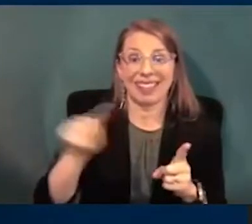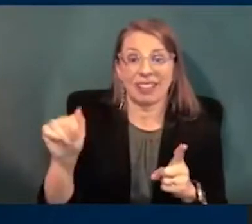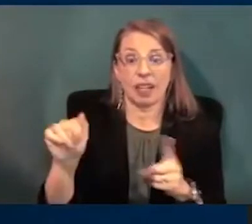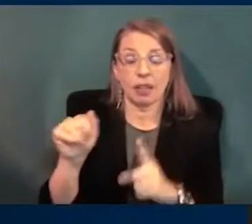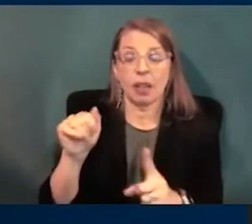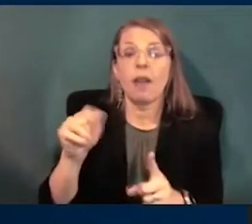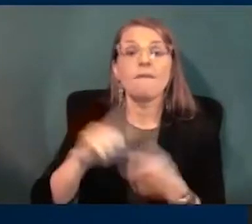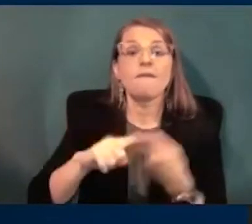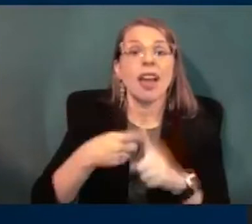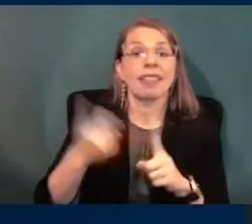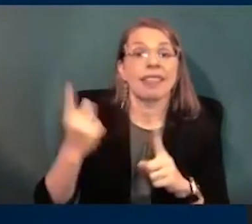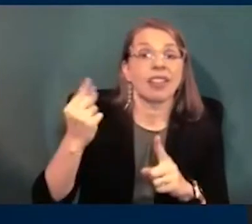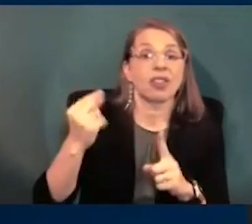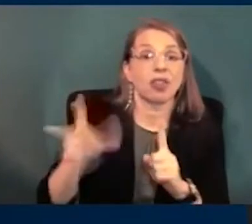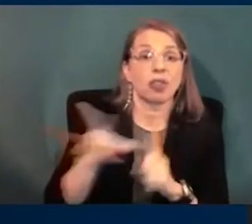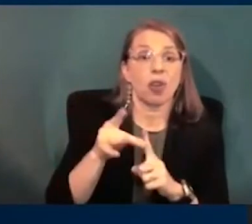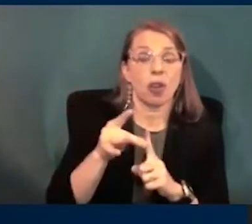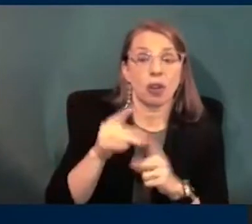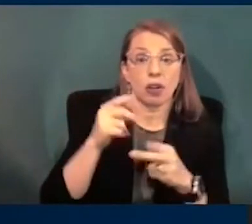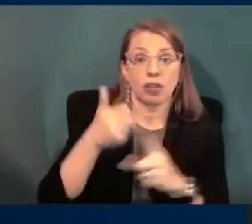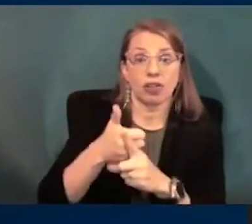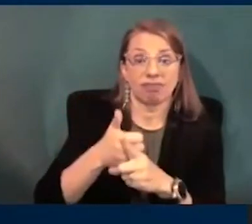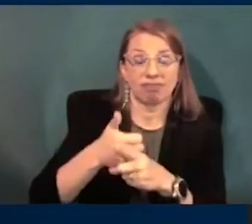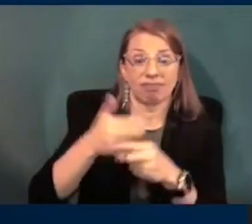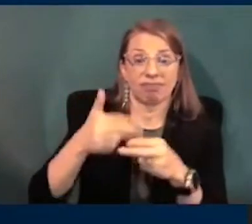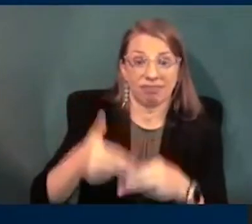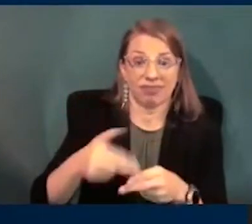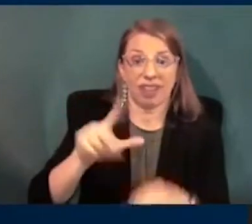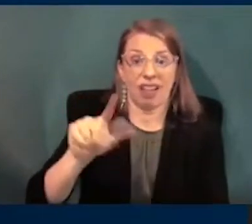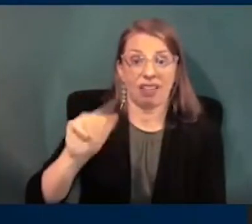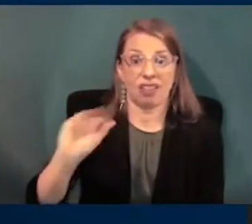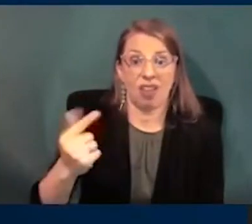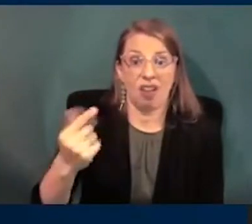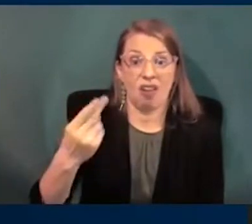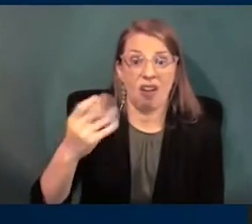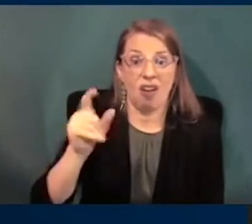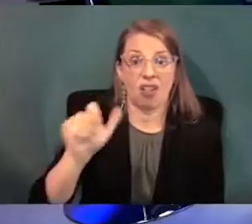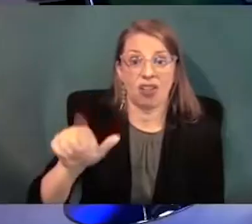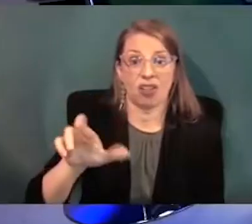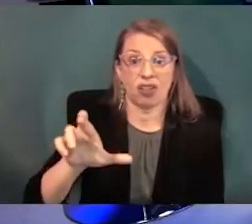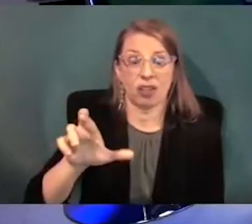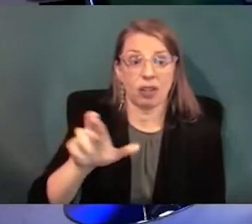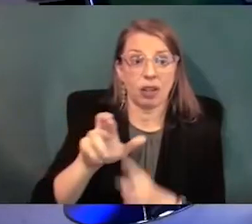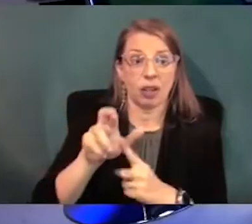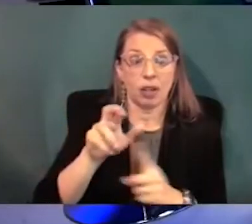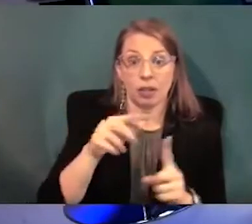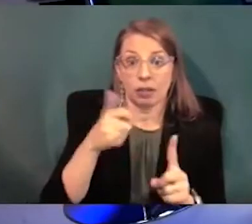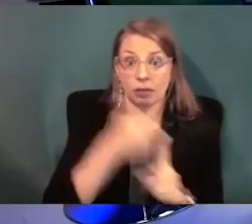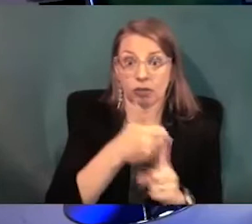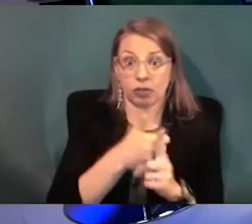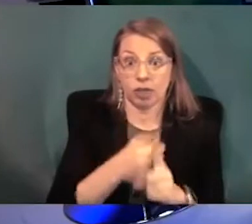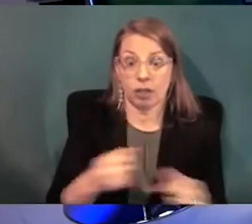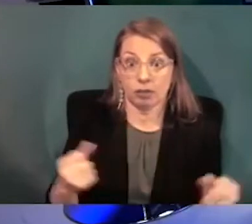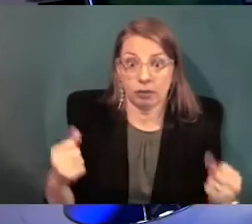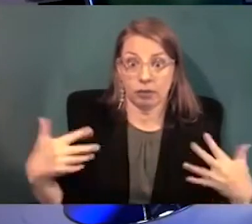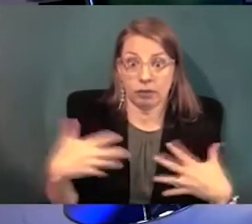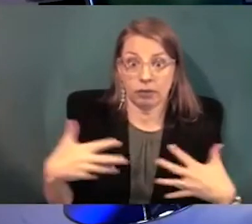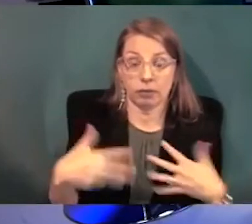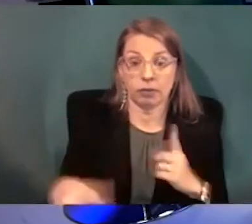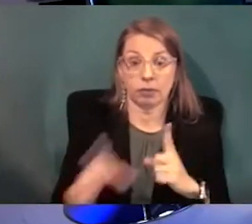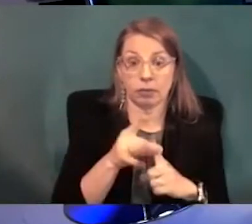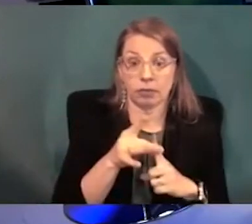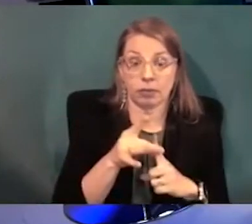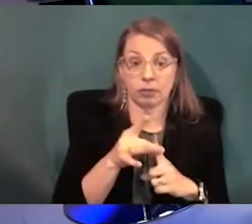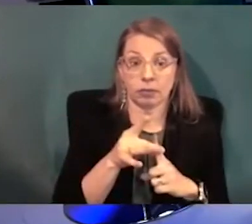year who was a long hauler. Are you guys afraid of getting that too, the Delta? I'm afraid of getting COVID again. Period.